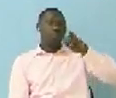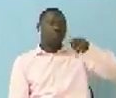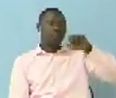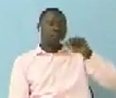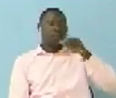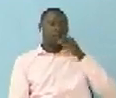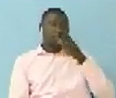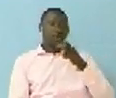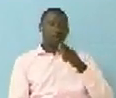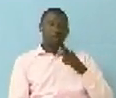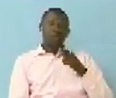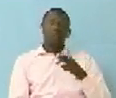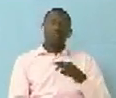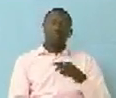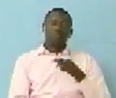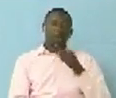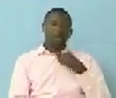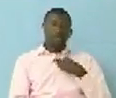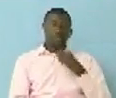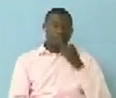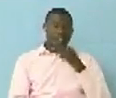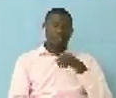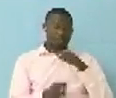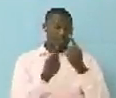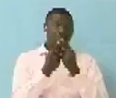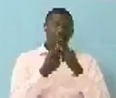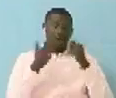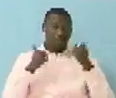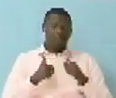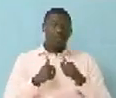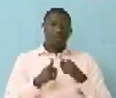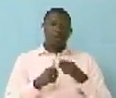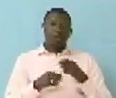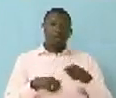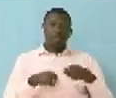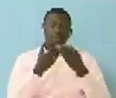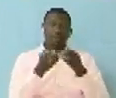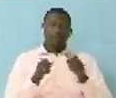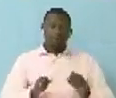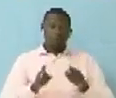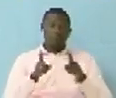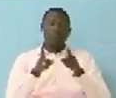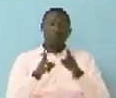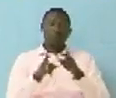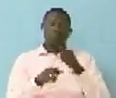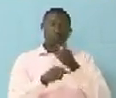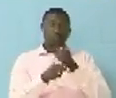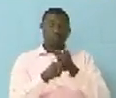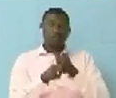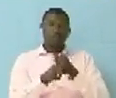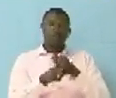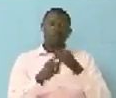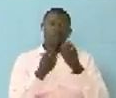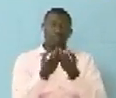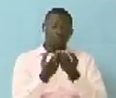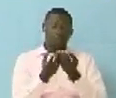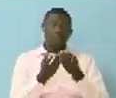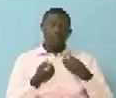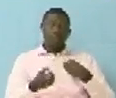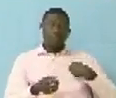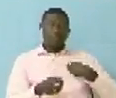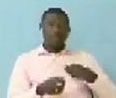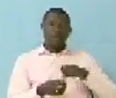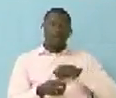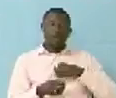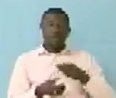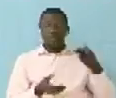and he was given the opportunity to make those allegations, and I am here seated here before you,